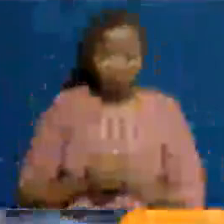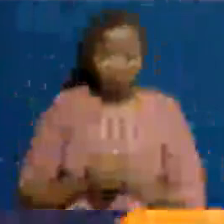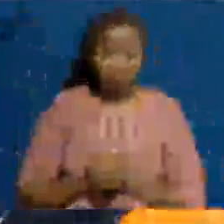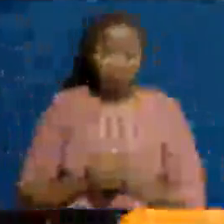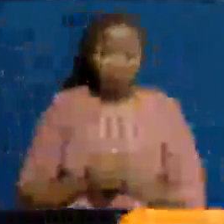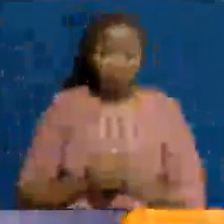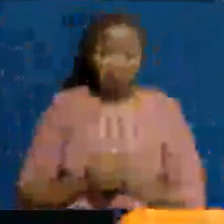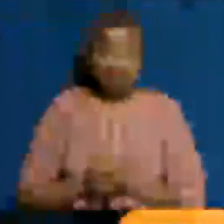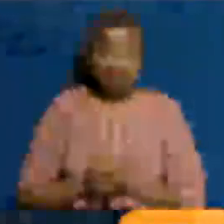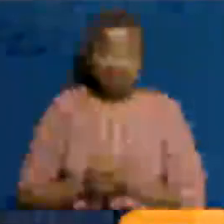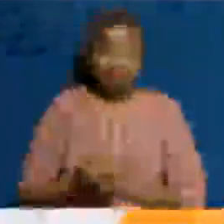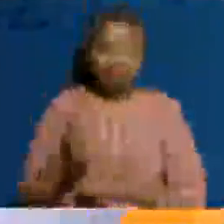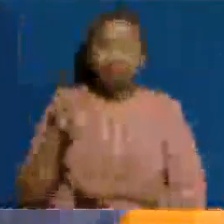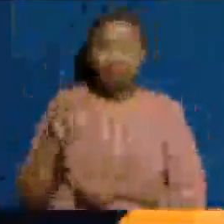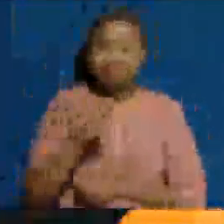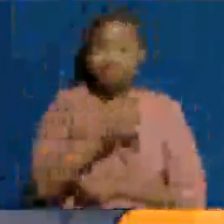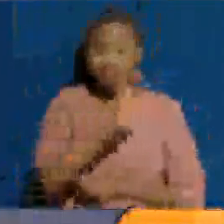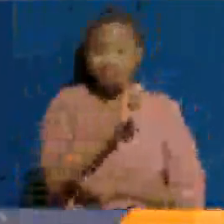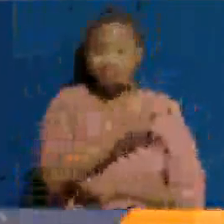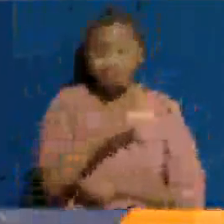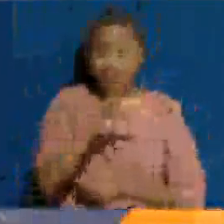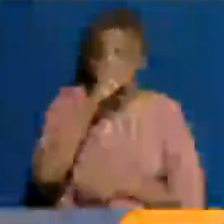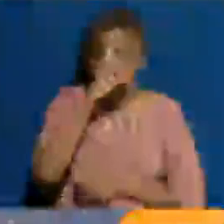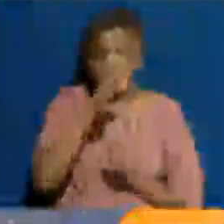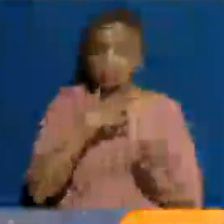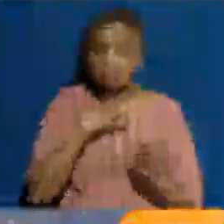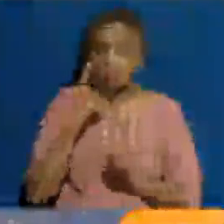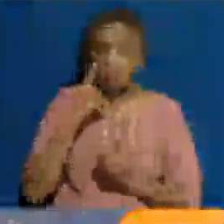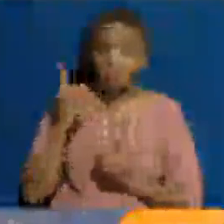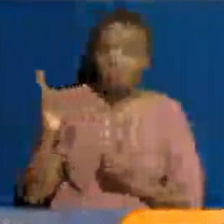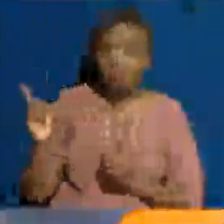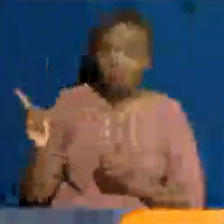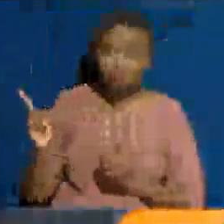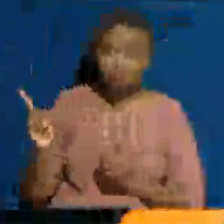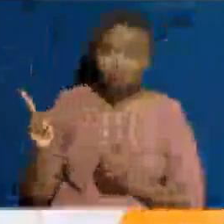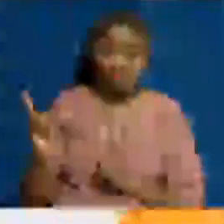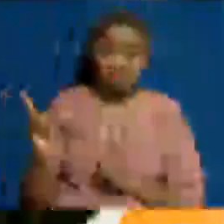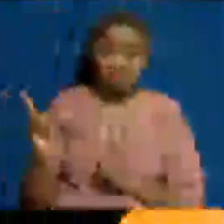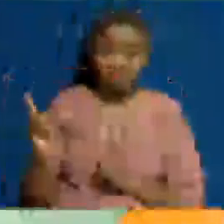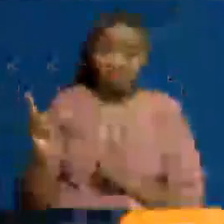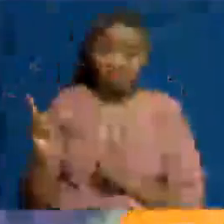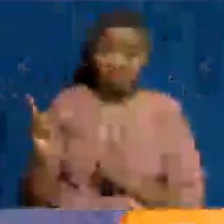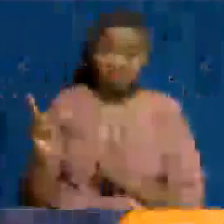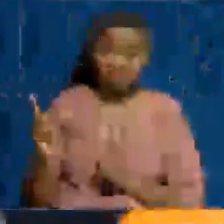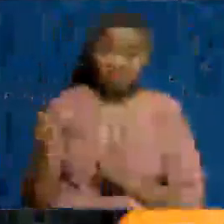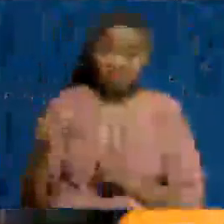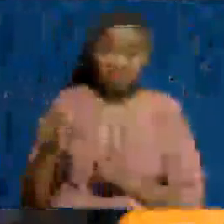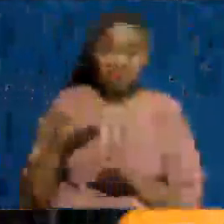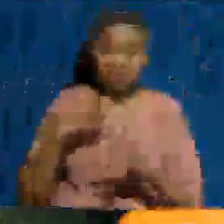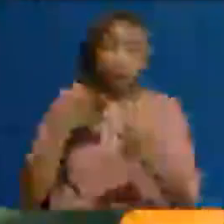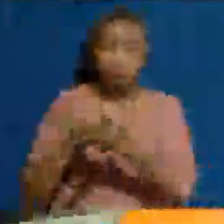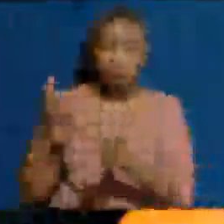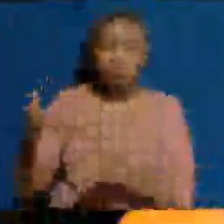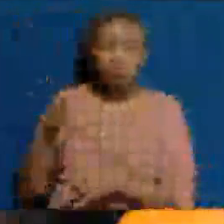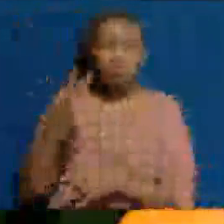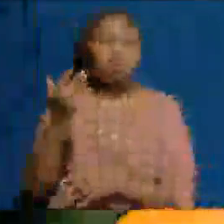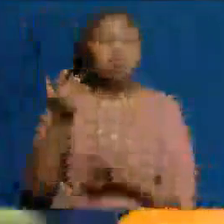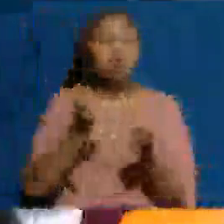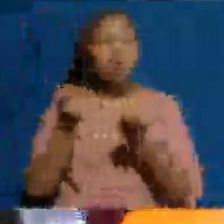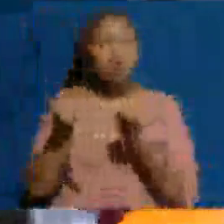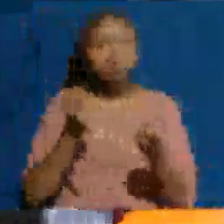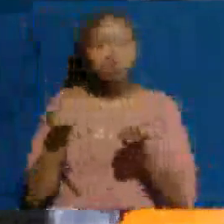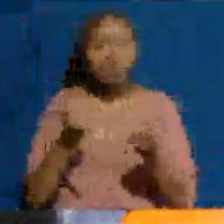As such, the anti-graft agency wants the traffic police officers prohibited from arming themselves with weapons while managing traffic on the